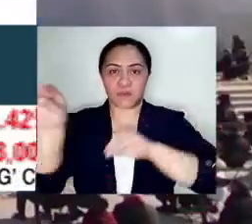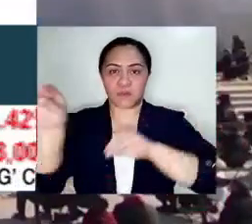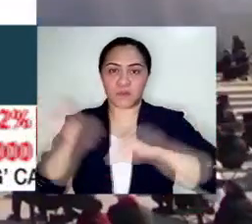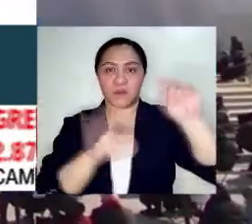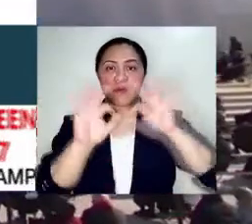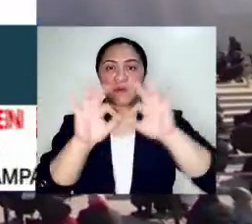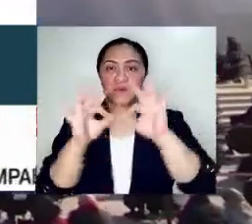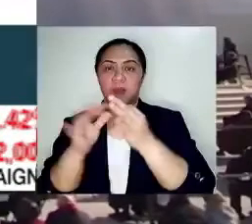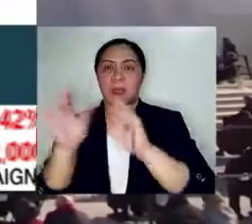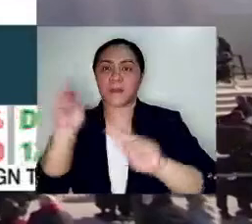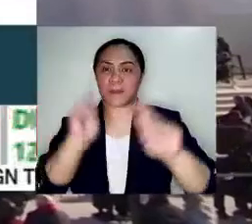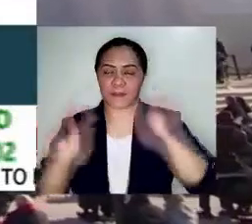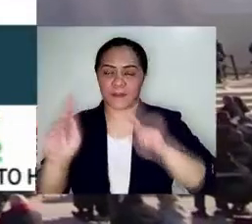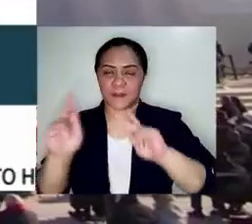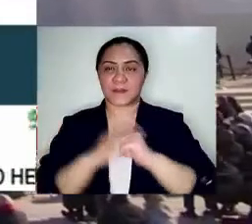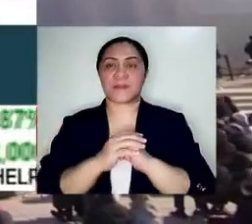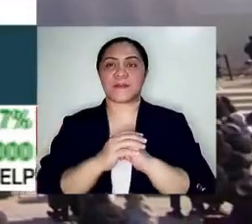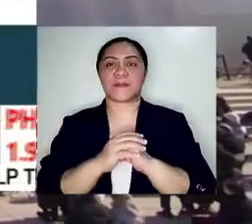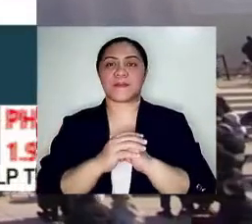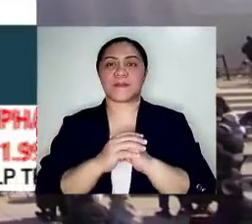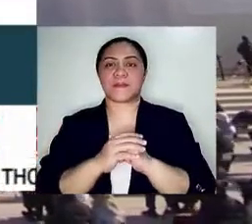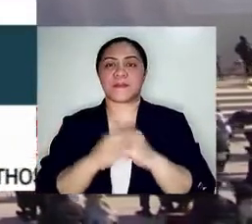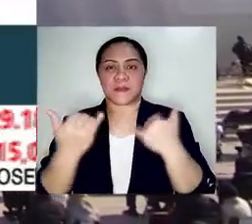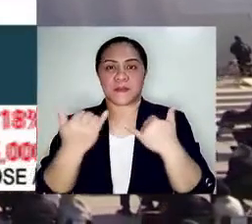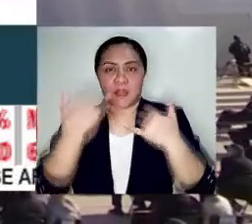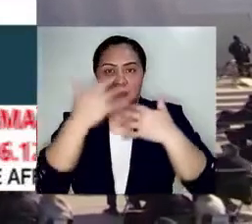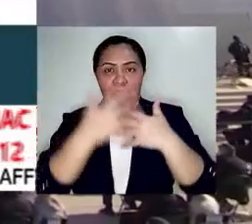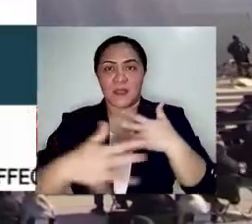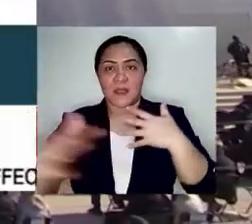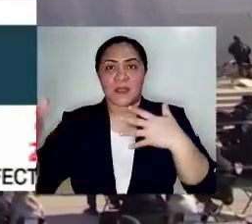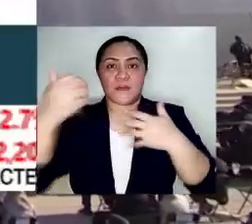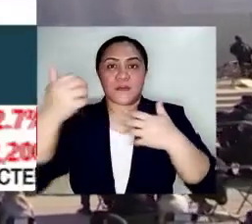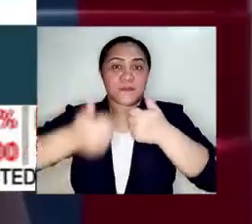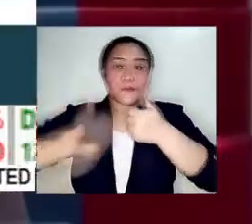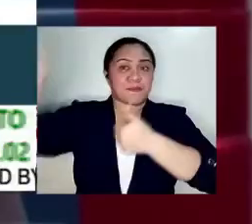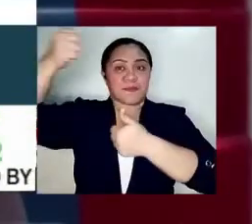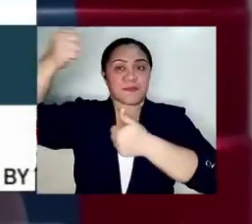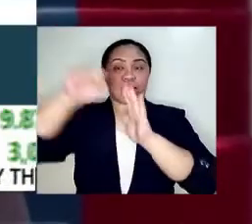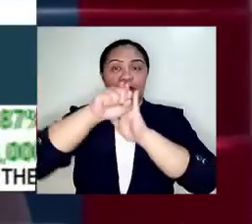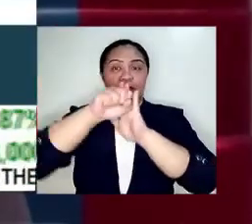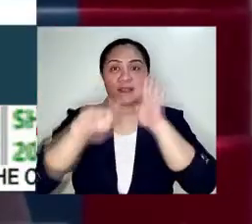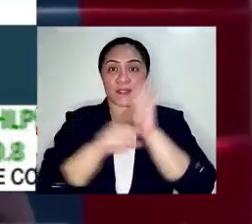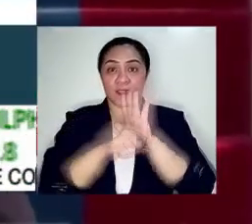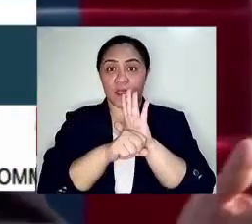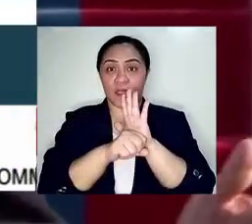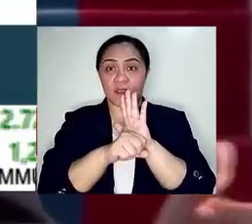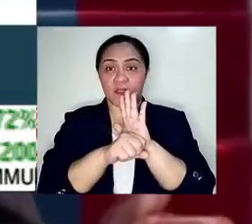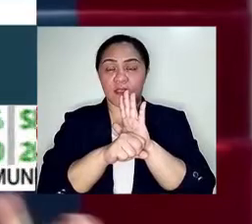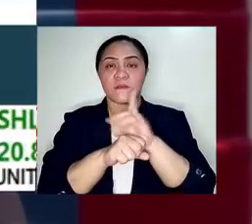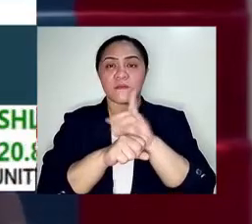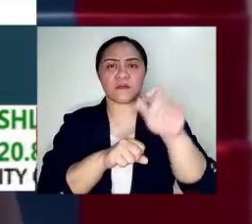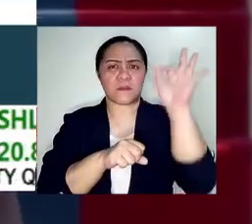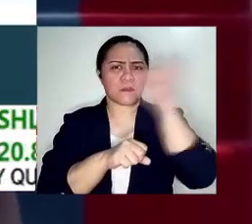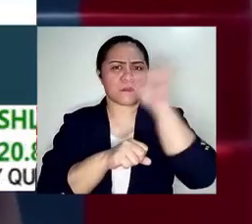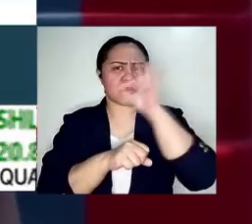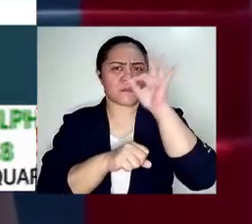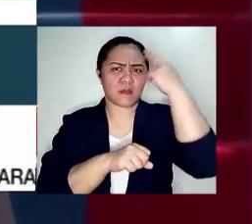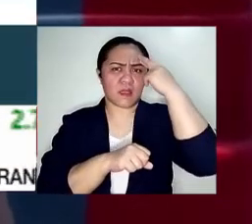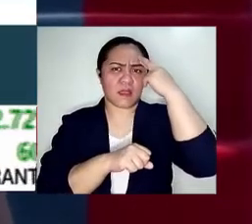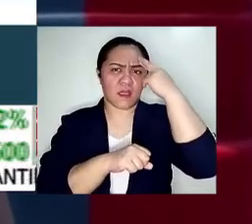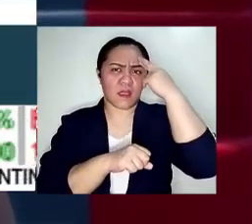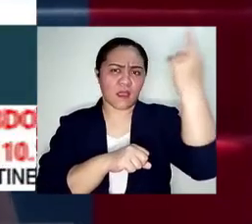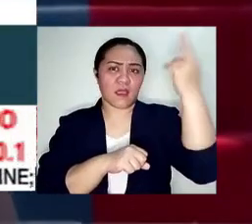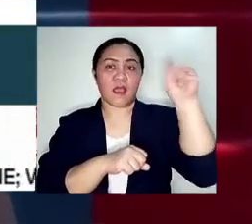and even the incoming State Department head, Tony Blinken, Filipinos should realize he actually developed the